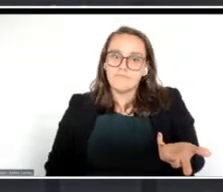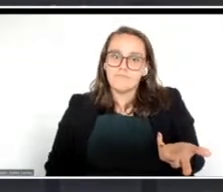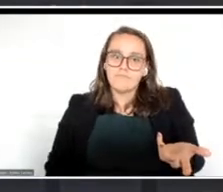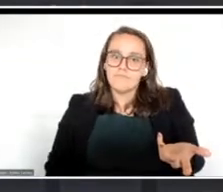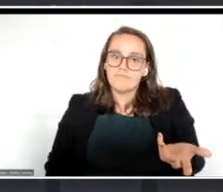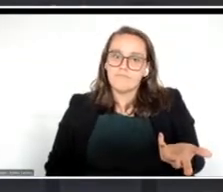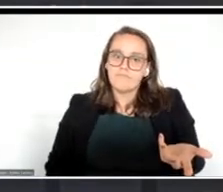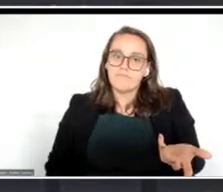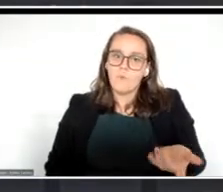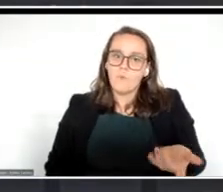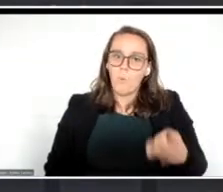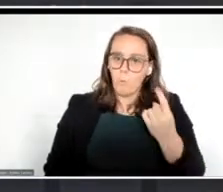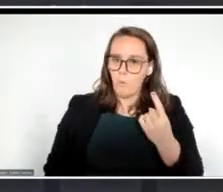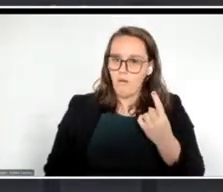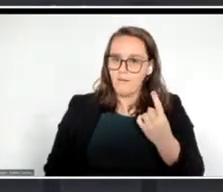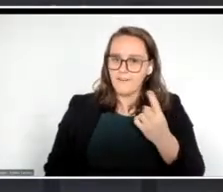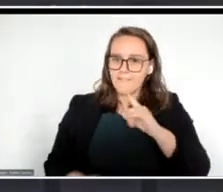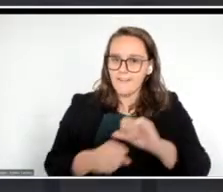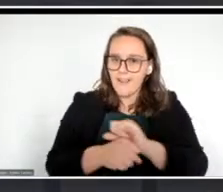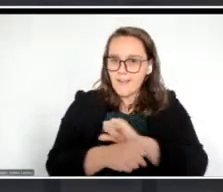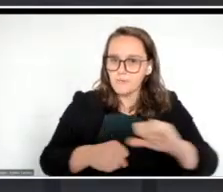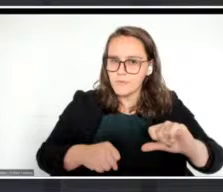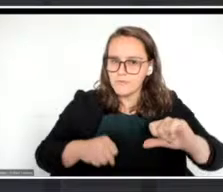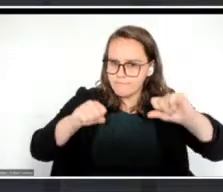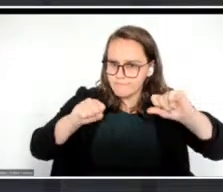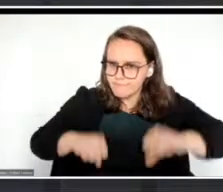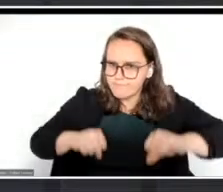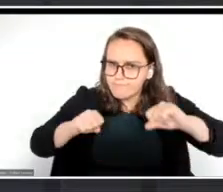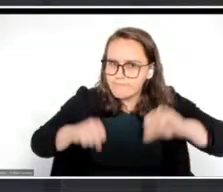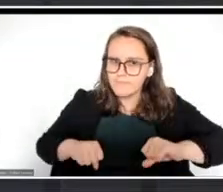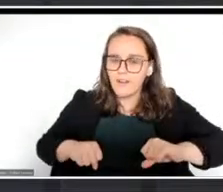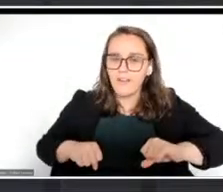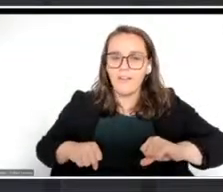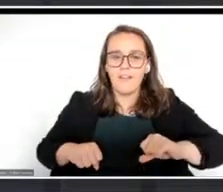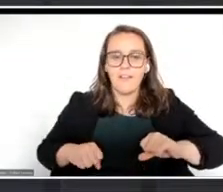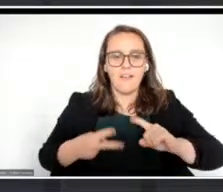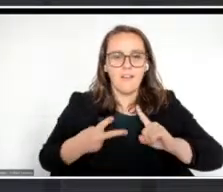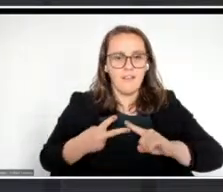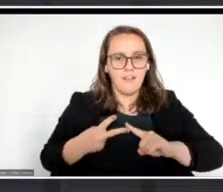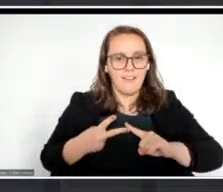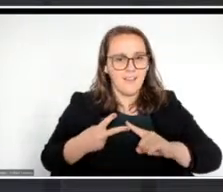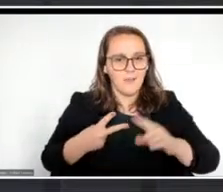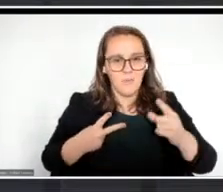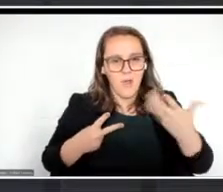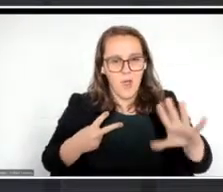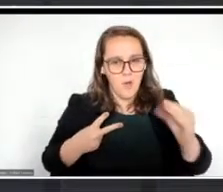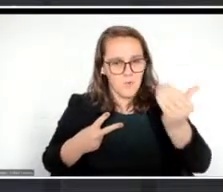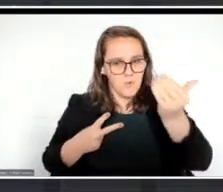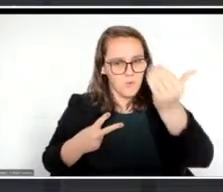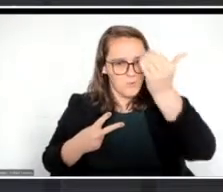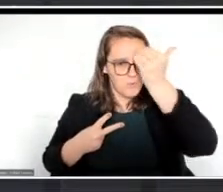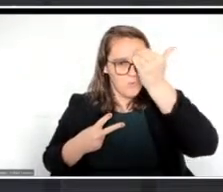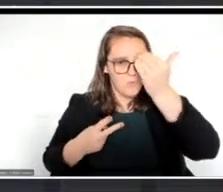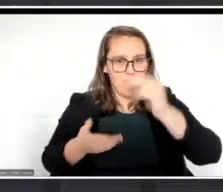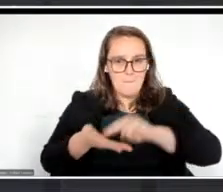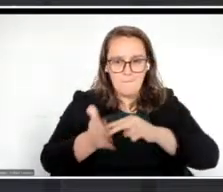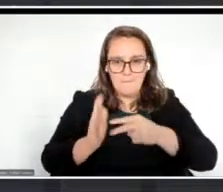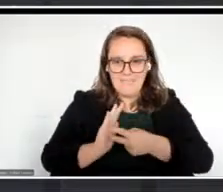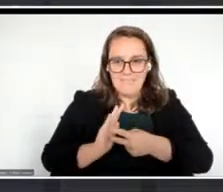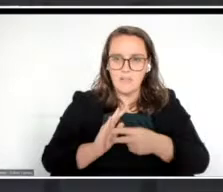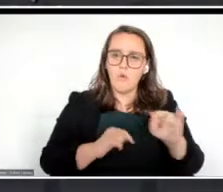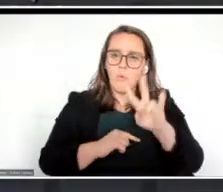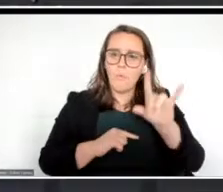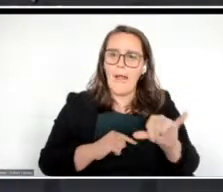one, I think the actual physical feasibility of doing it, and then also we all knew what that indicated and what that meant, that this was no longer a rally, that